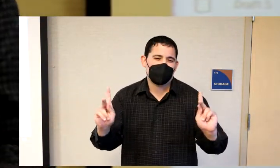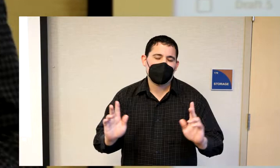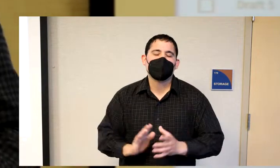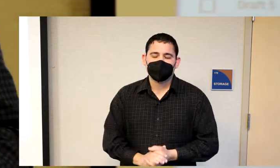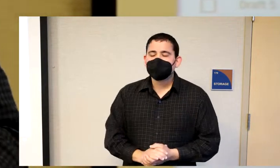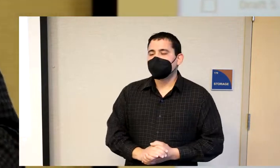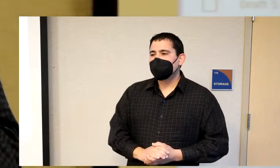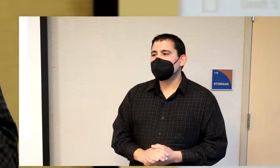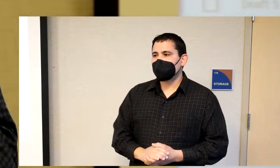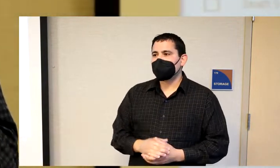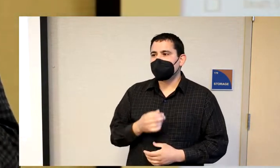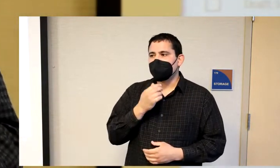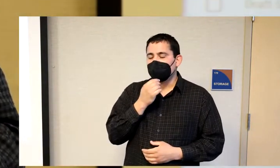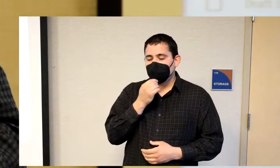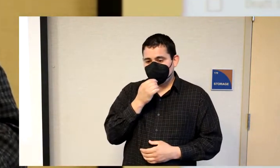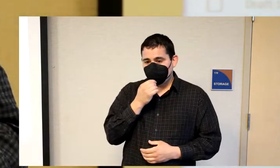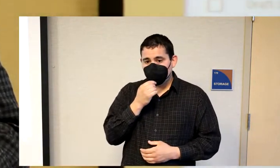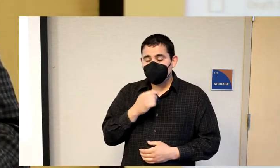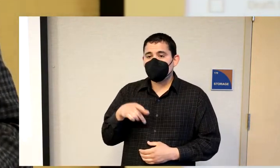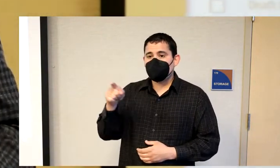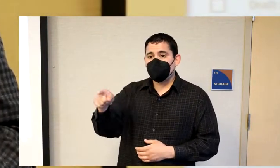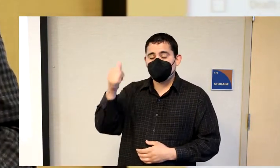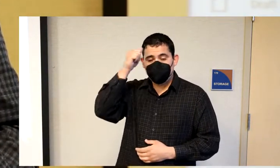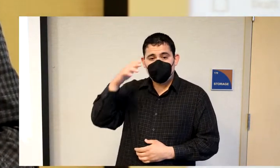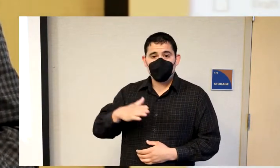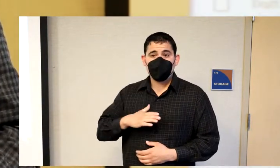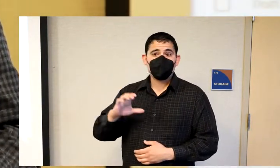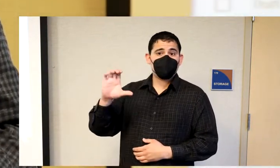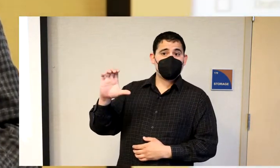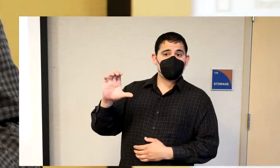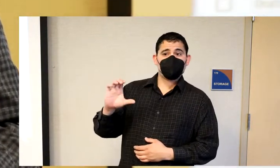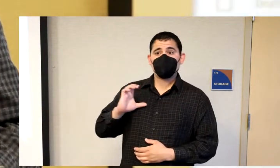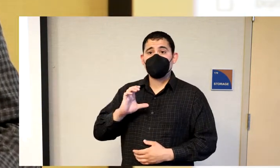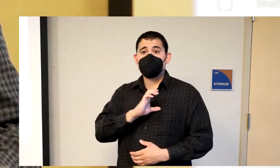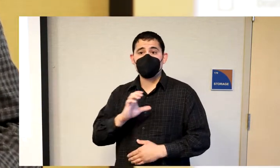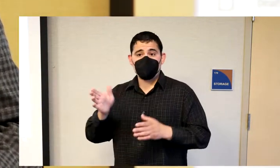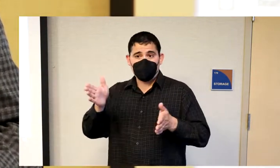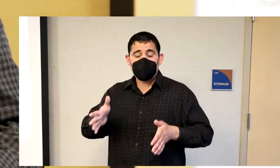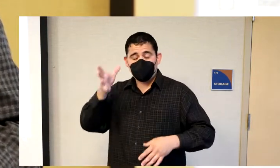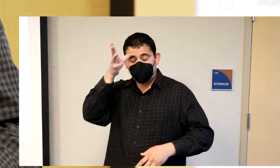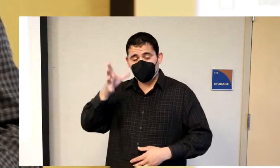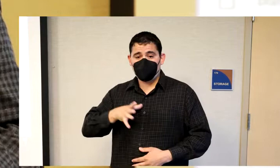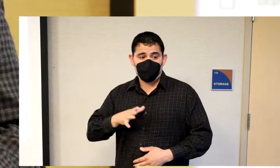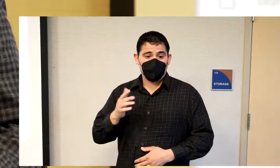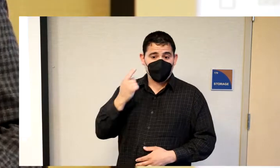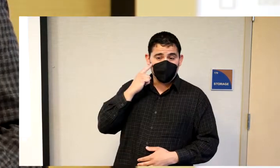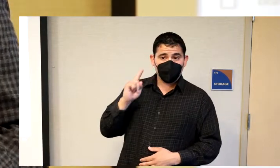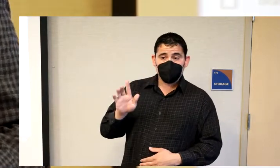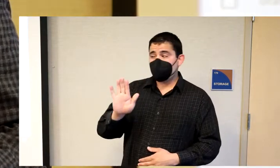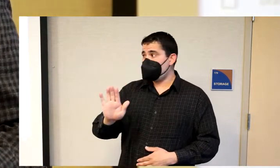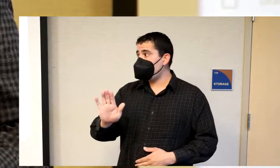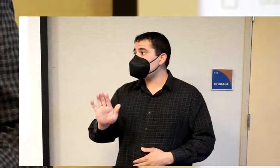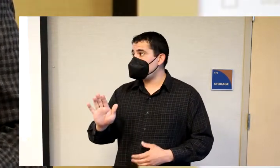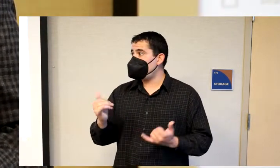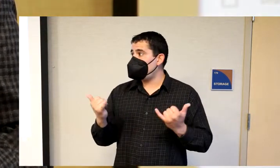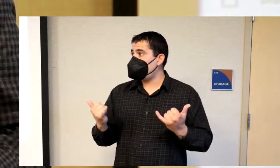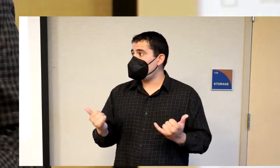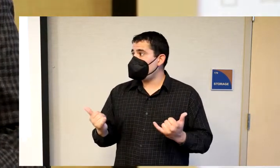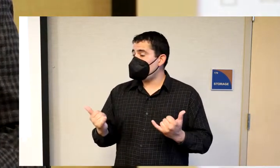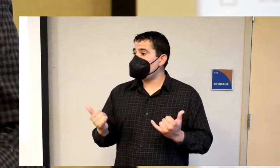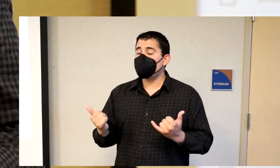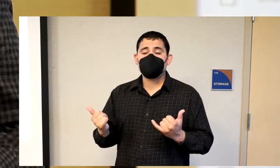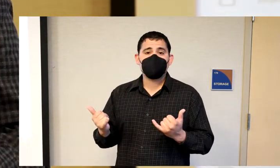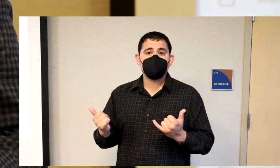So, Mr. Chairman, with your permission, a couple things. I do this all over the state, and I was telling Cindy before this meeting, I mean,